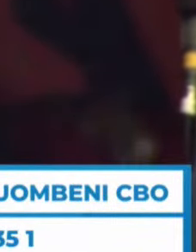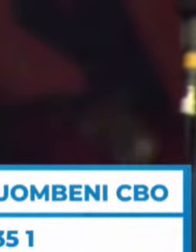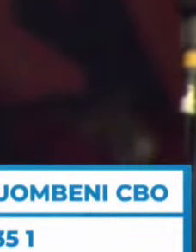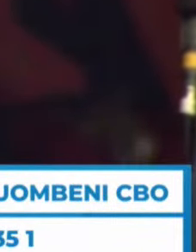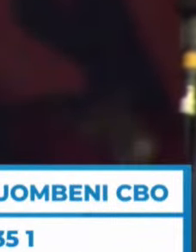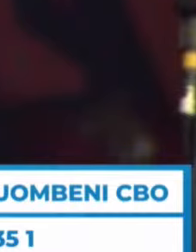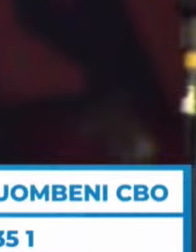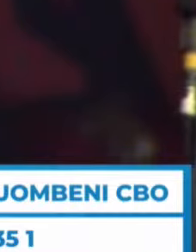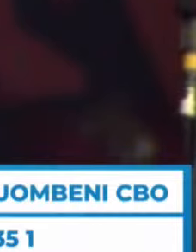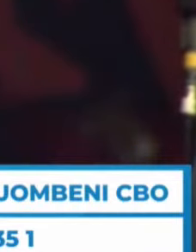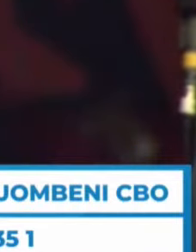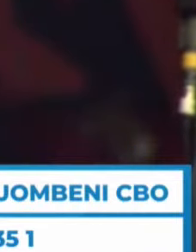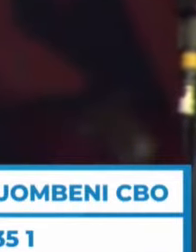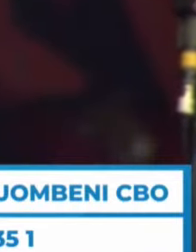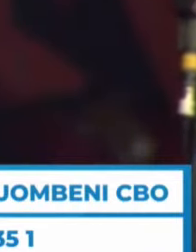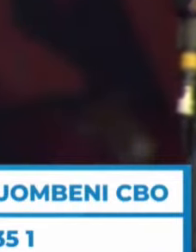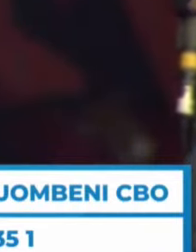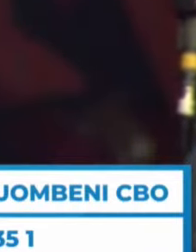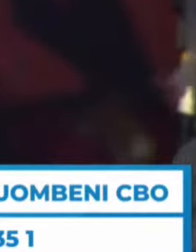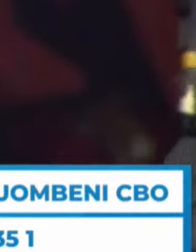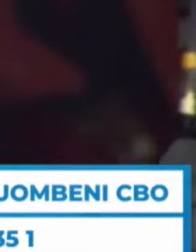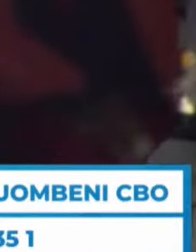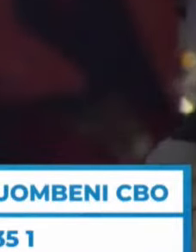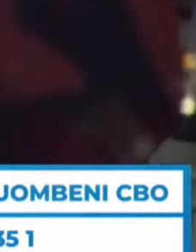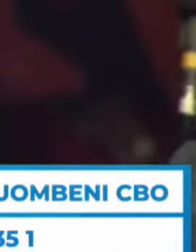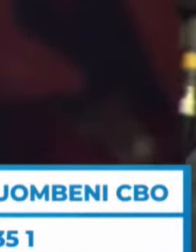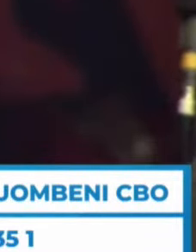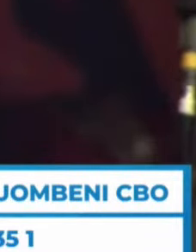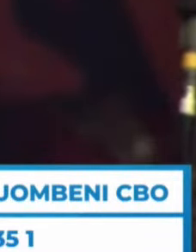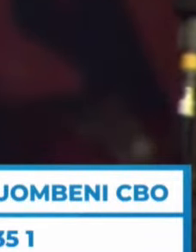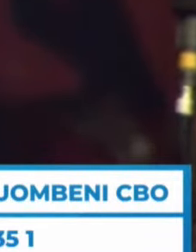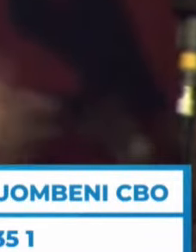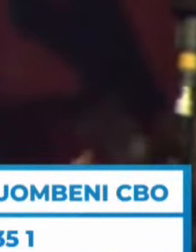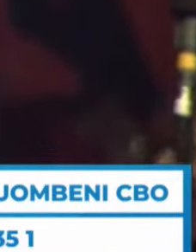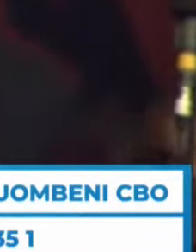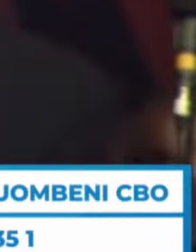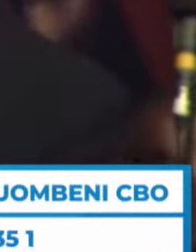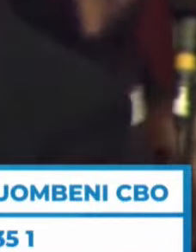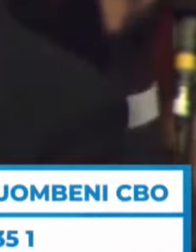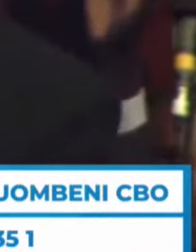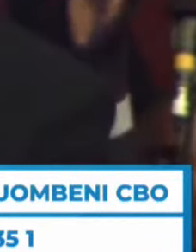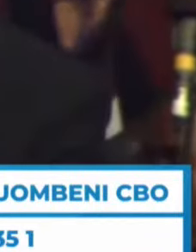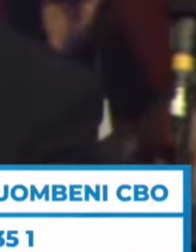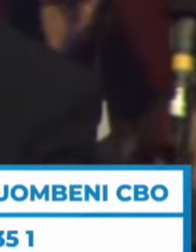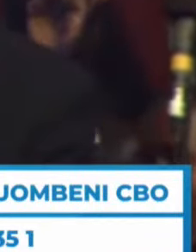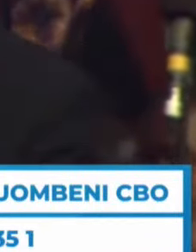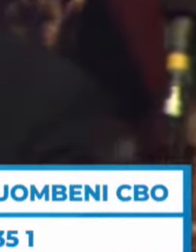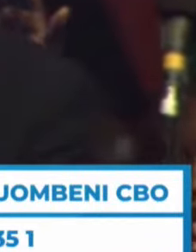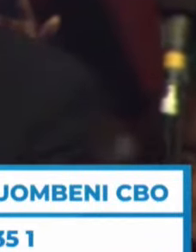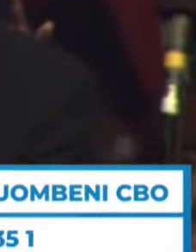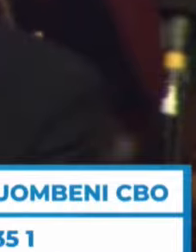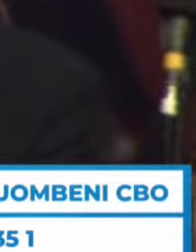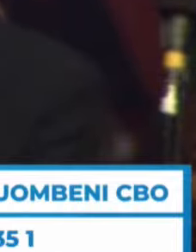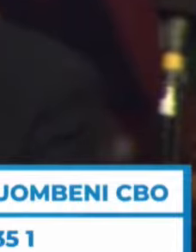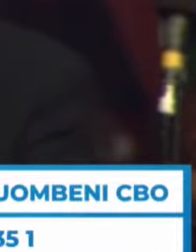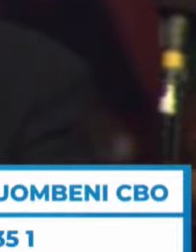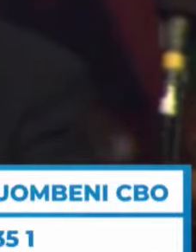did it but something compelled us to cancel the debt for this man and this